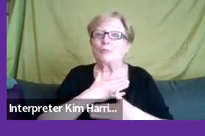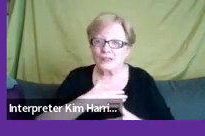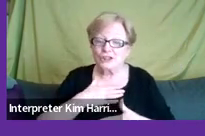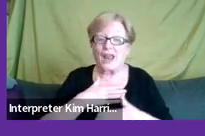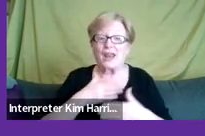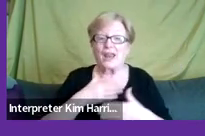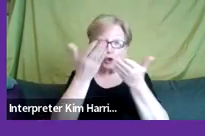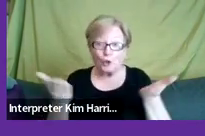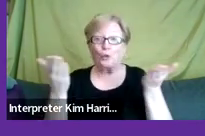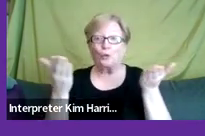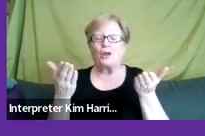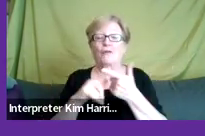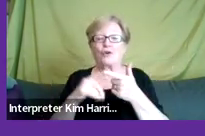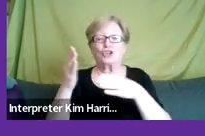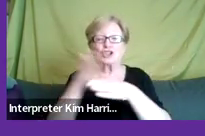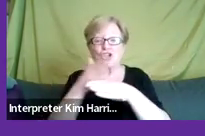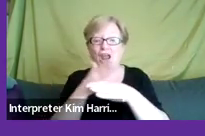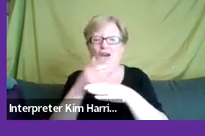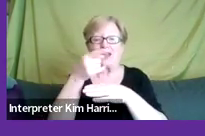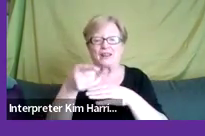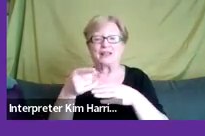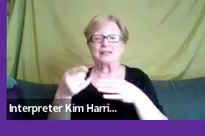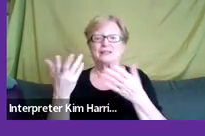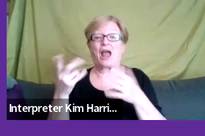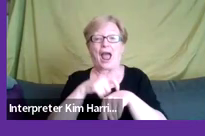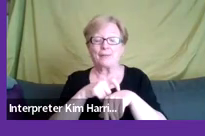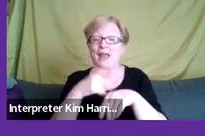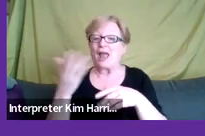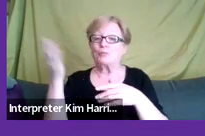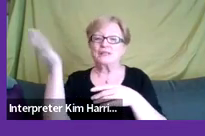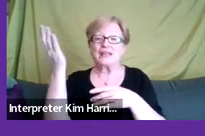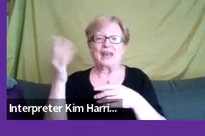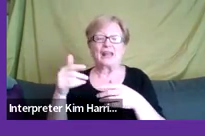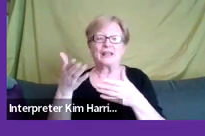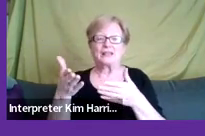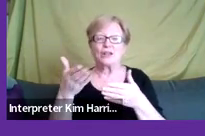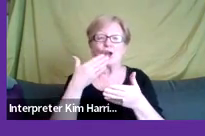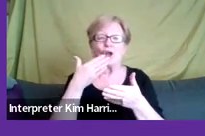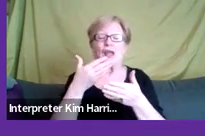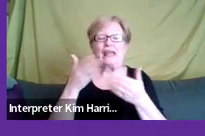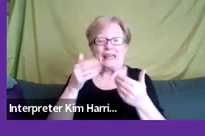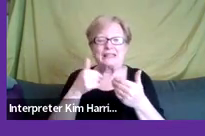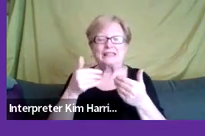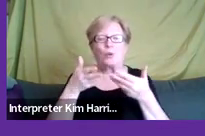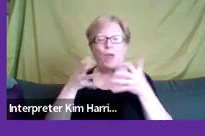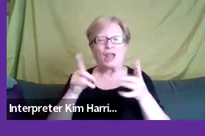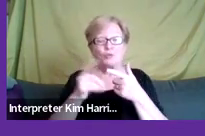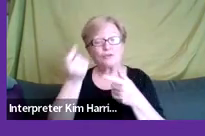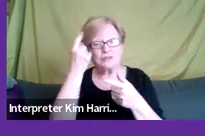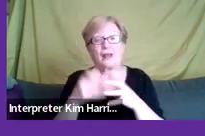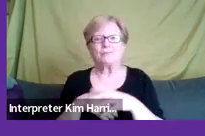all for sharing this space and presenting this in a way that is easy to understand.